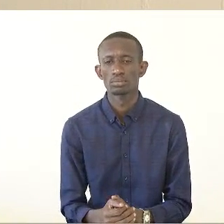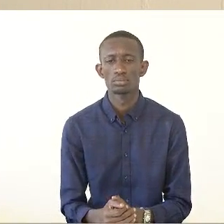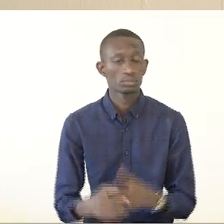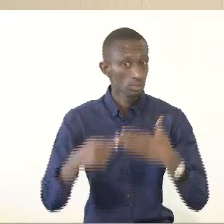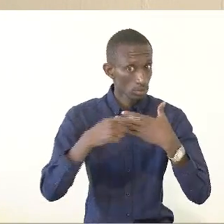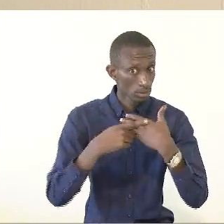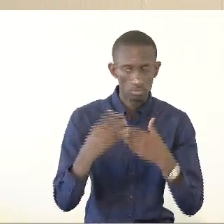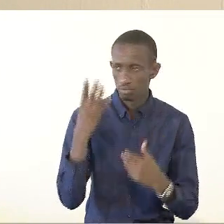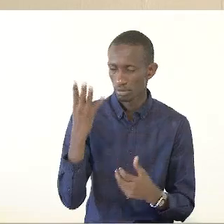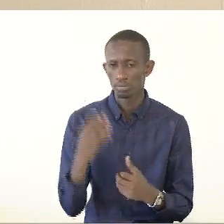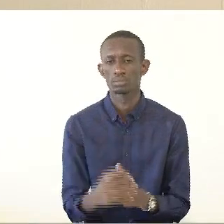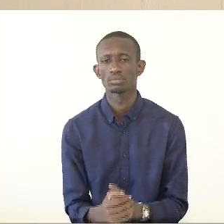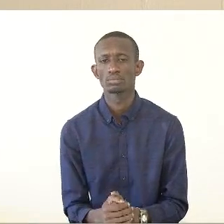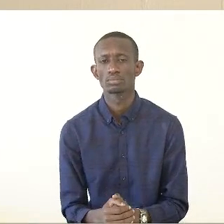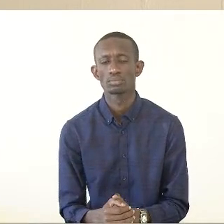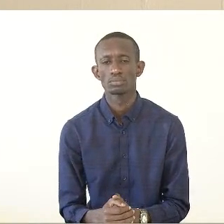-4,